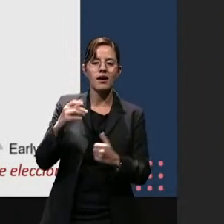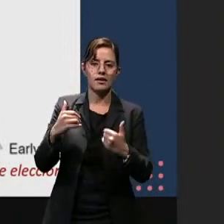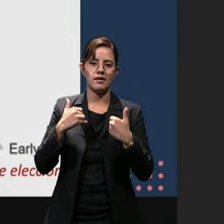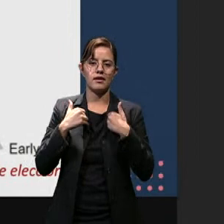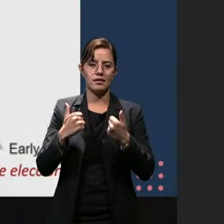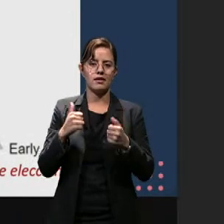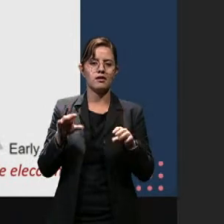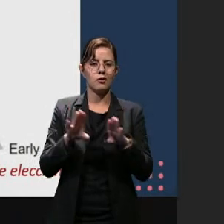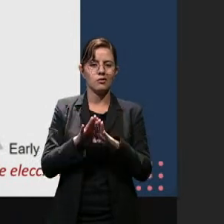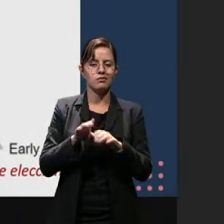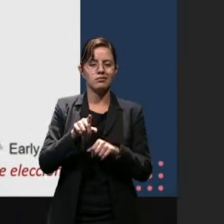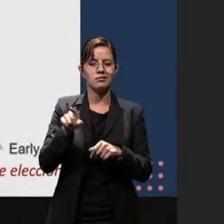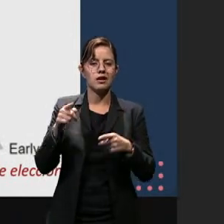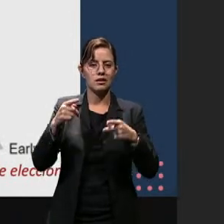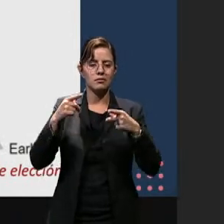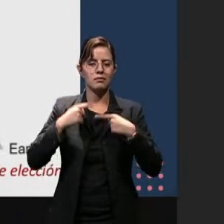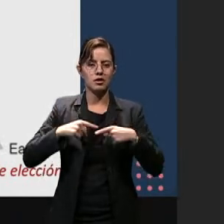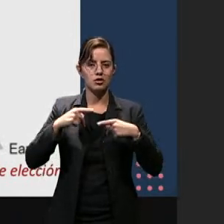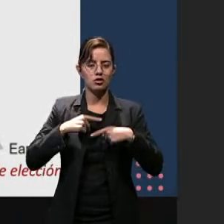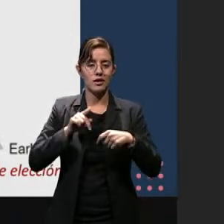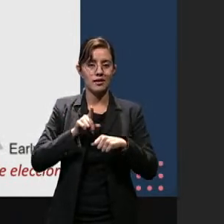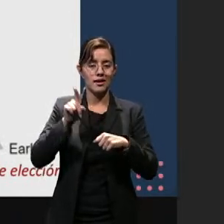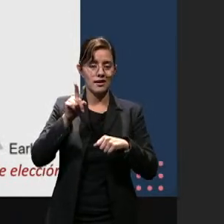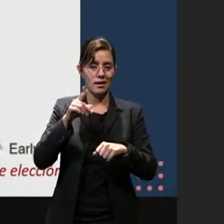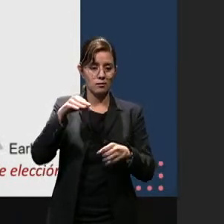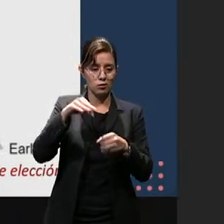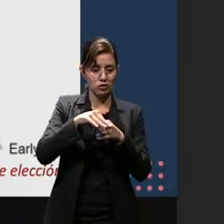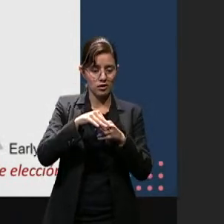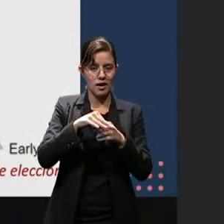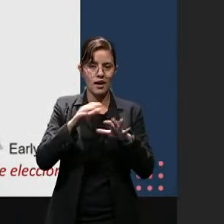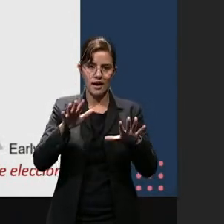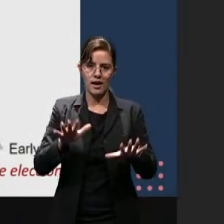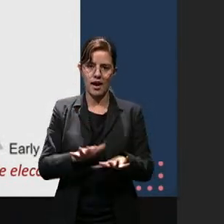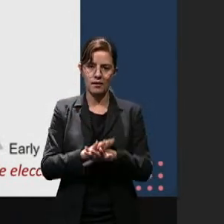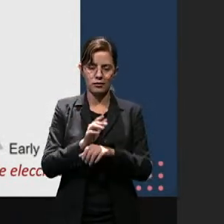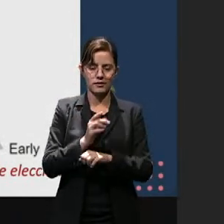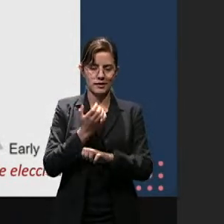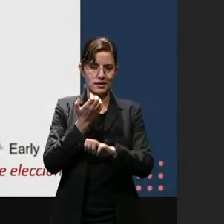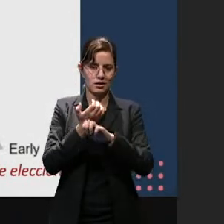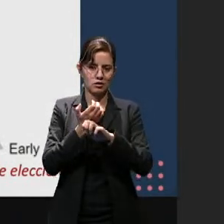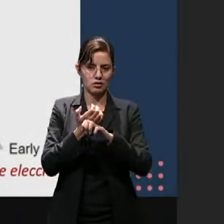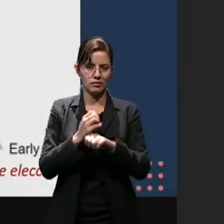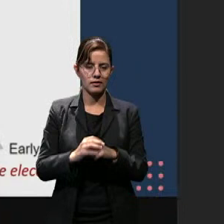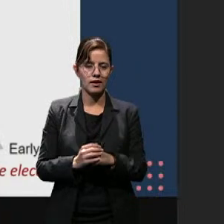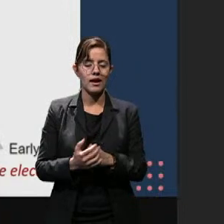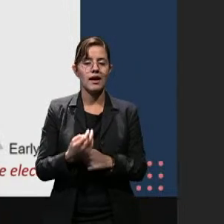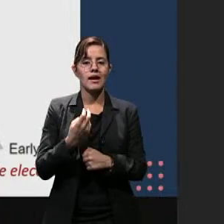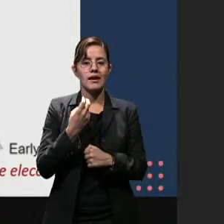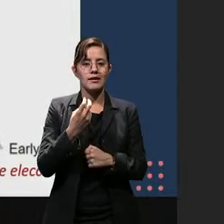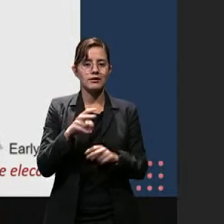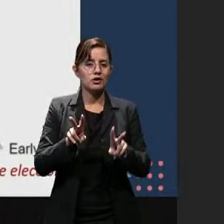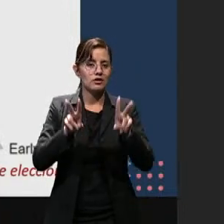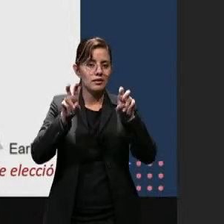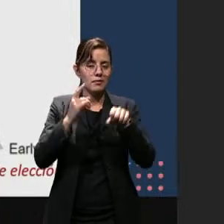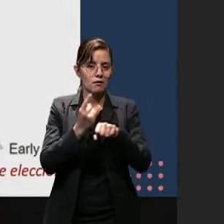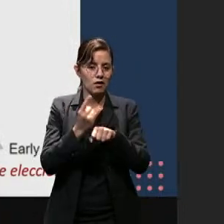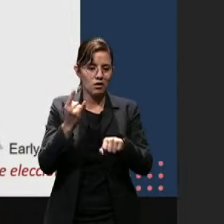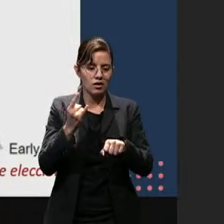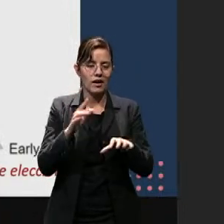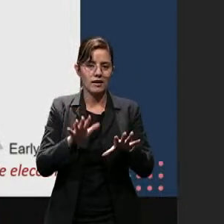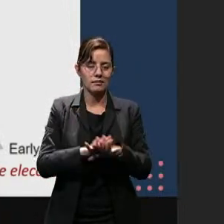and that has affected the fraud narrative. Excuse me, I'm getting over COVID, so I have a little bit of a cough, so my